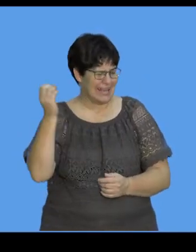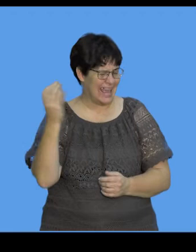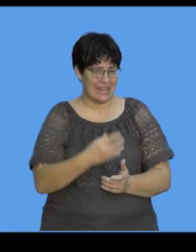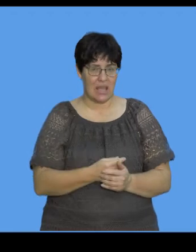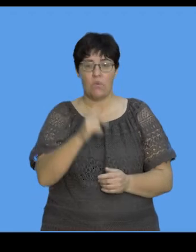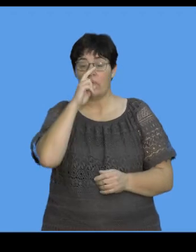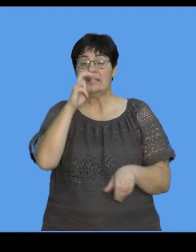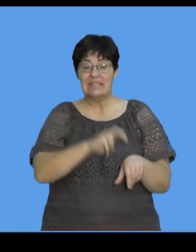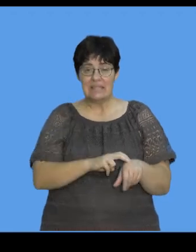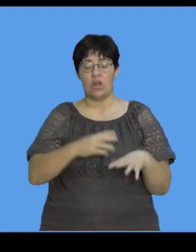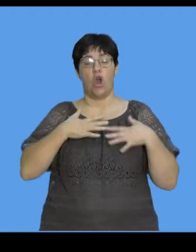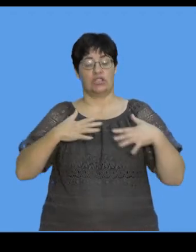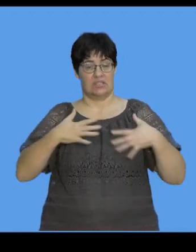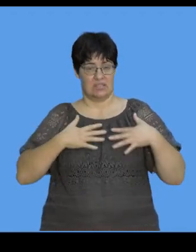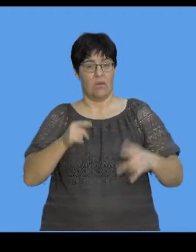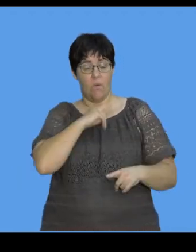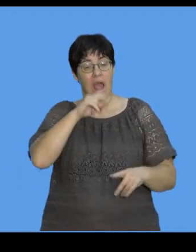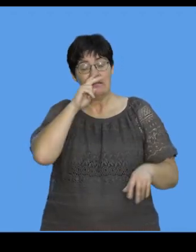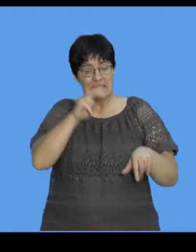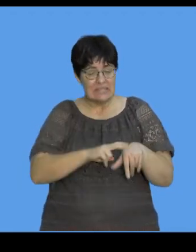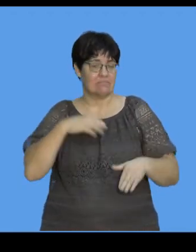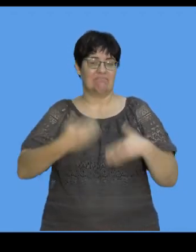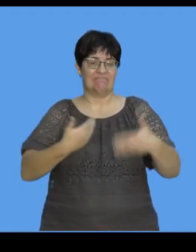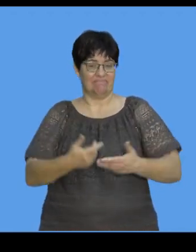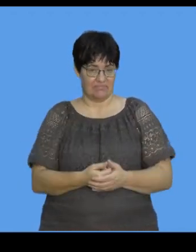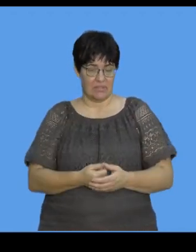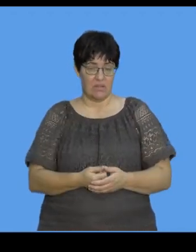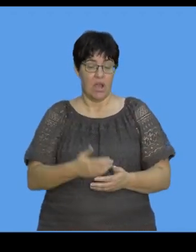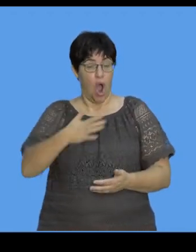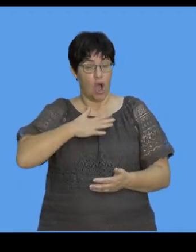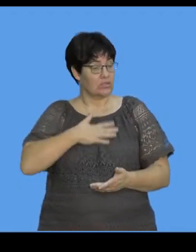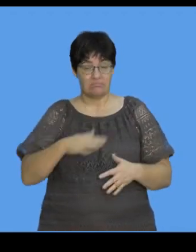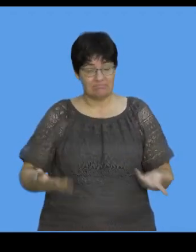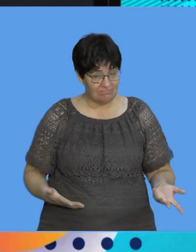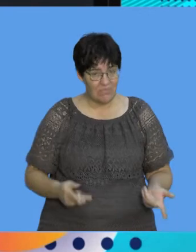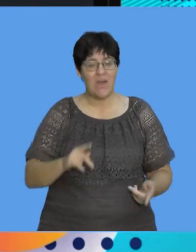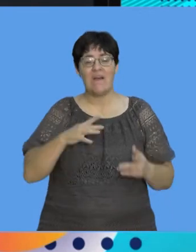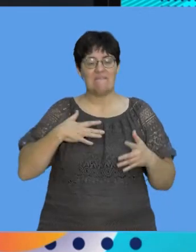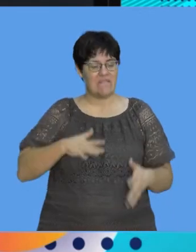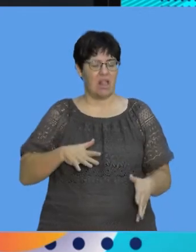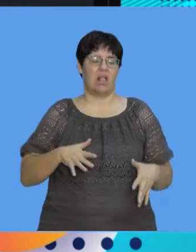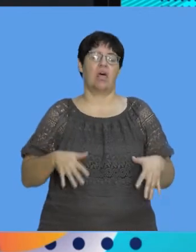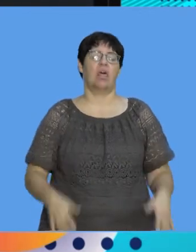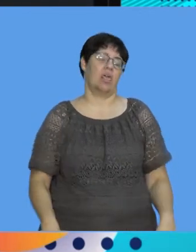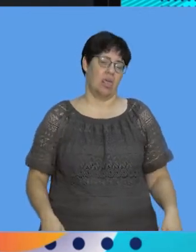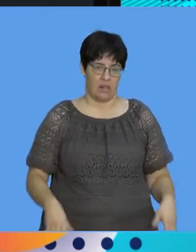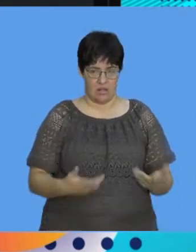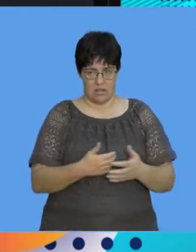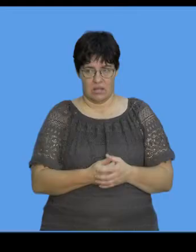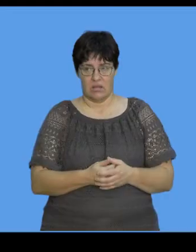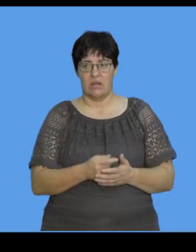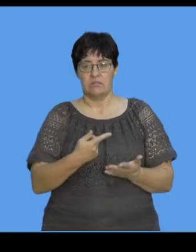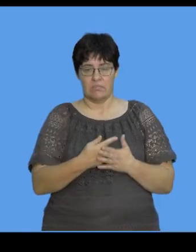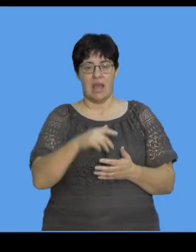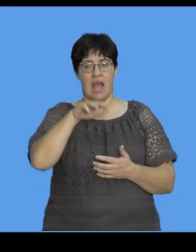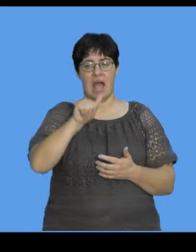need oxygen to let my body go. So if I don't have that oxygen, I'm going to feel very sluggish. It's called